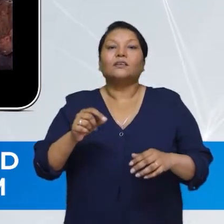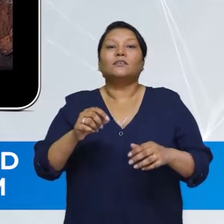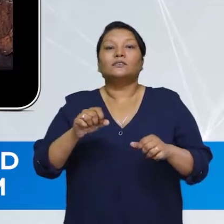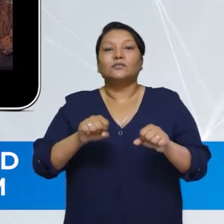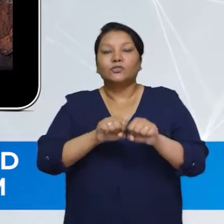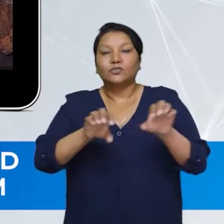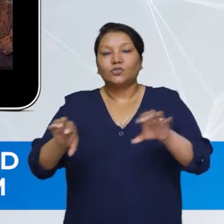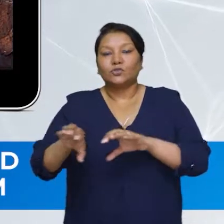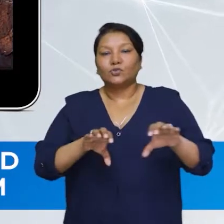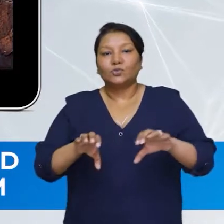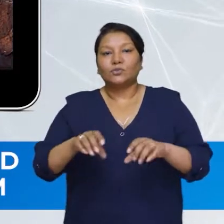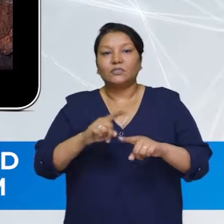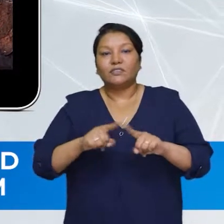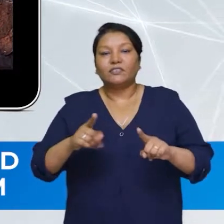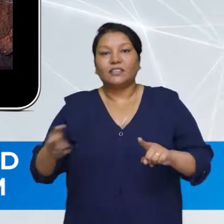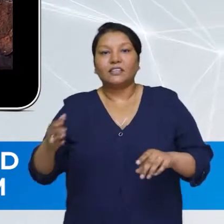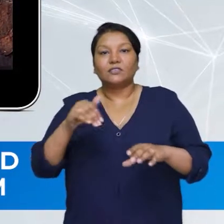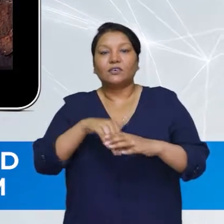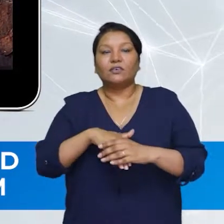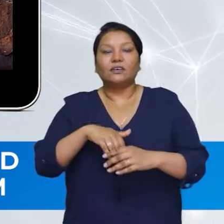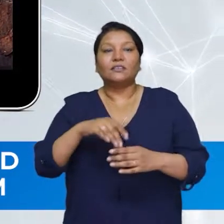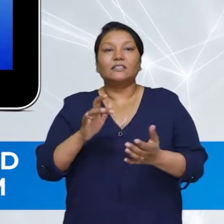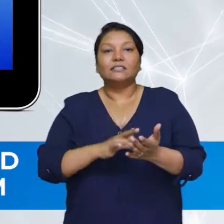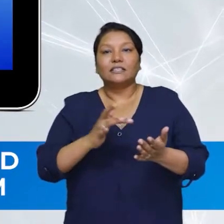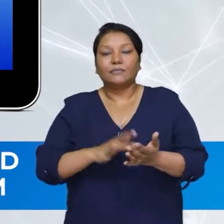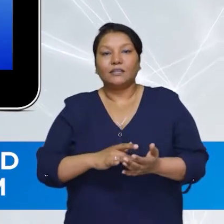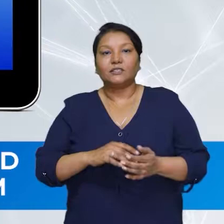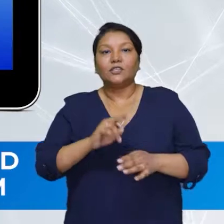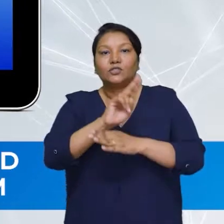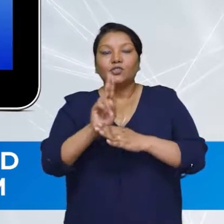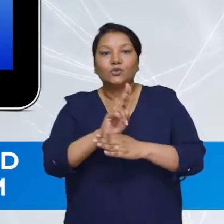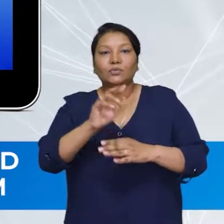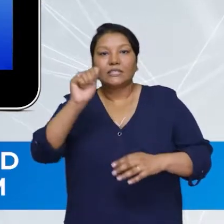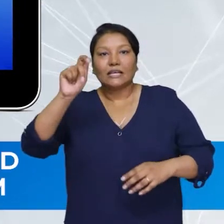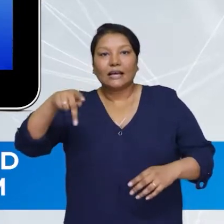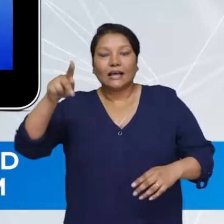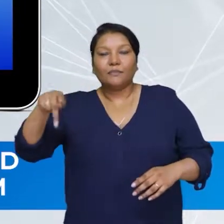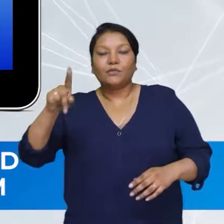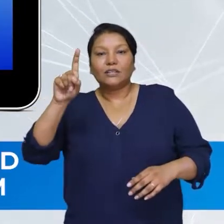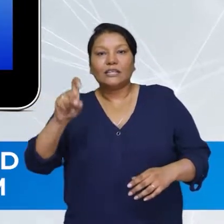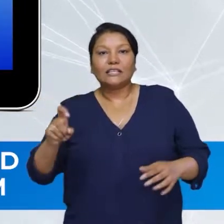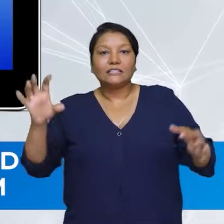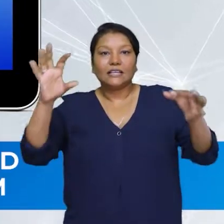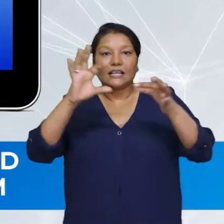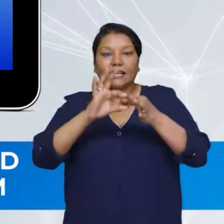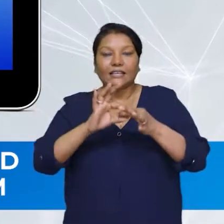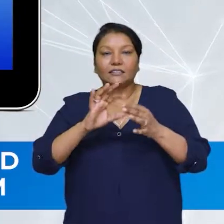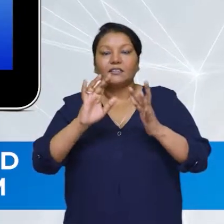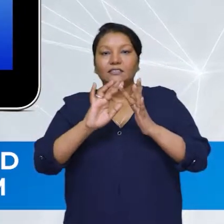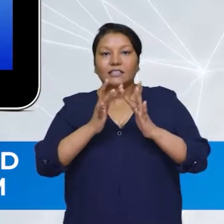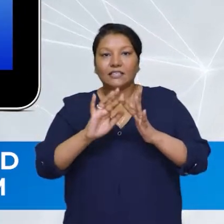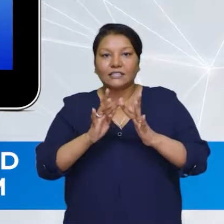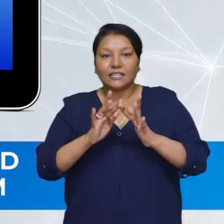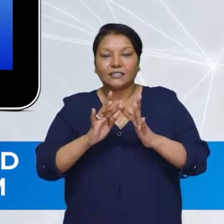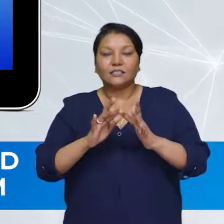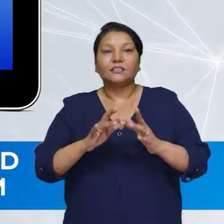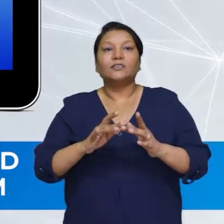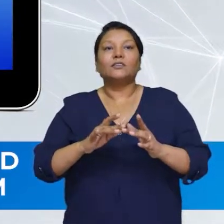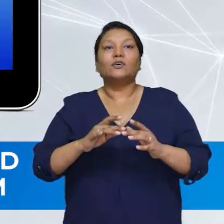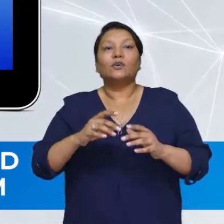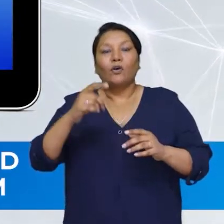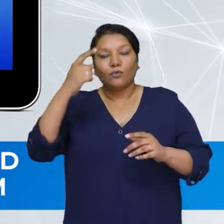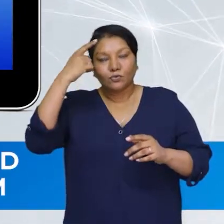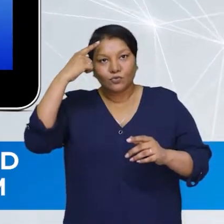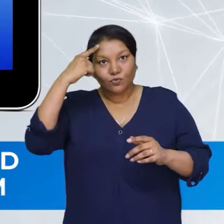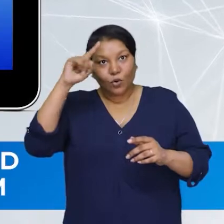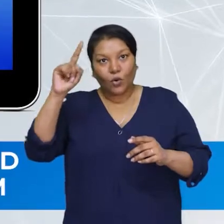your device to carry out commands and open apps. To use most of the apps, you need to connect to the internet. To do